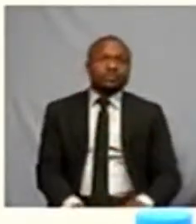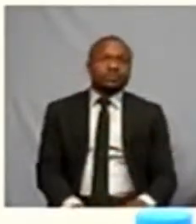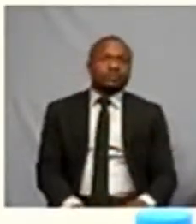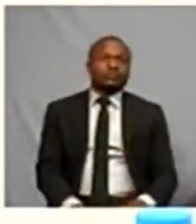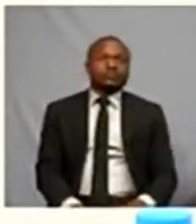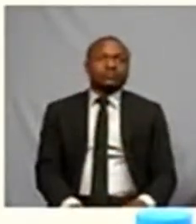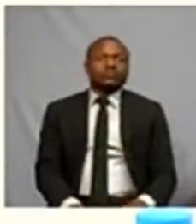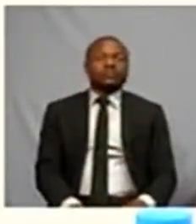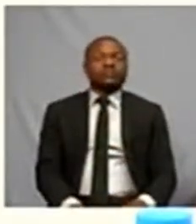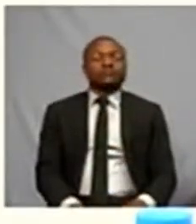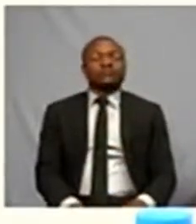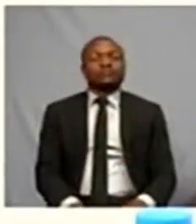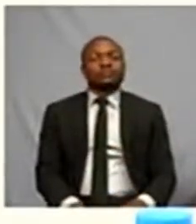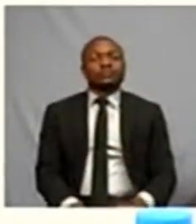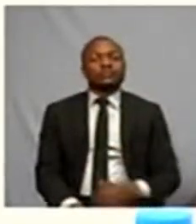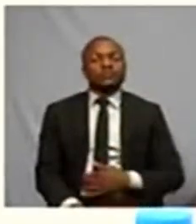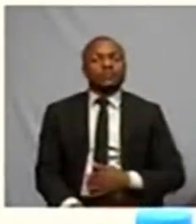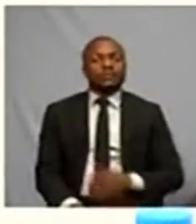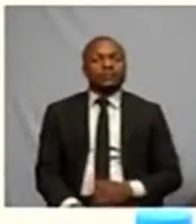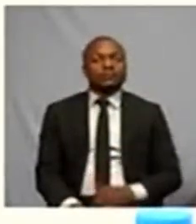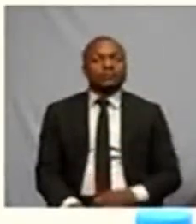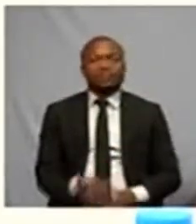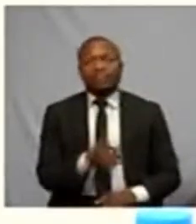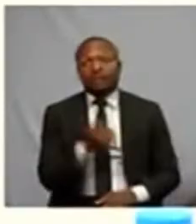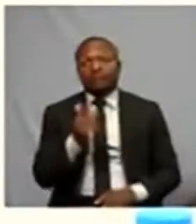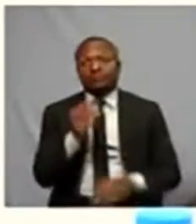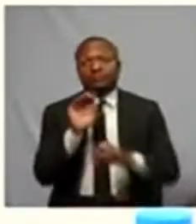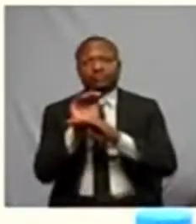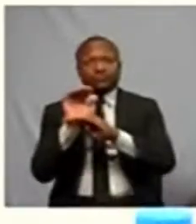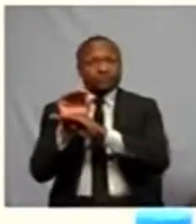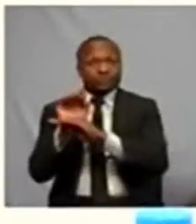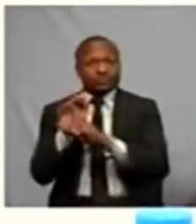Ministry. Any comments?